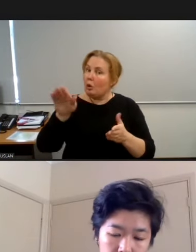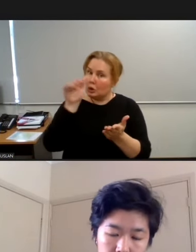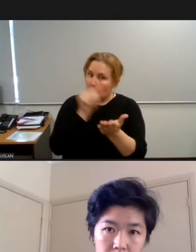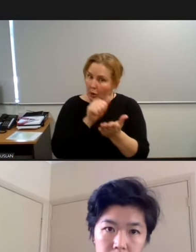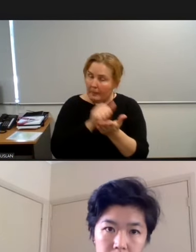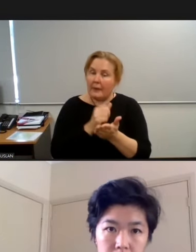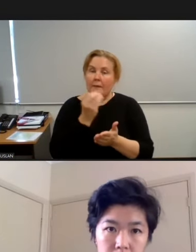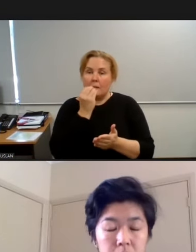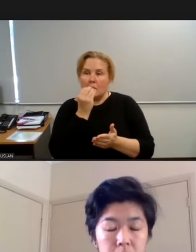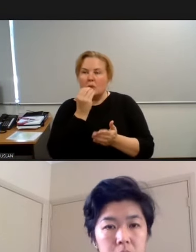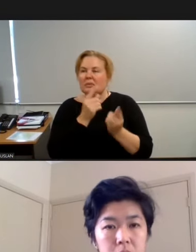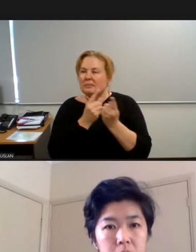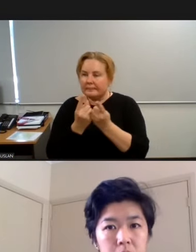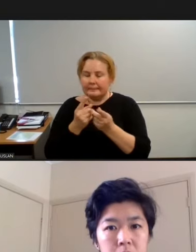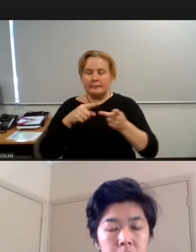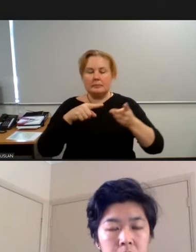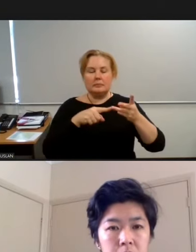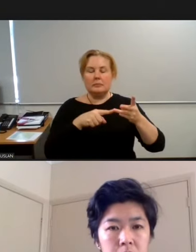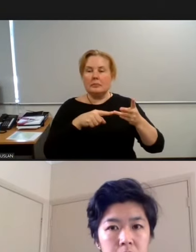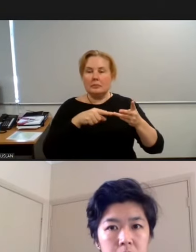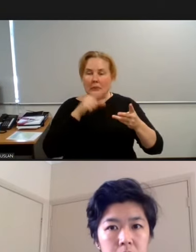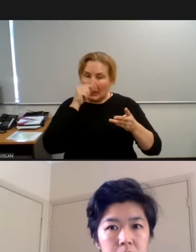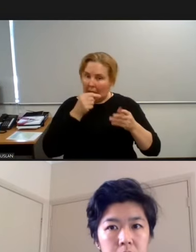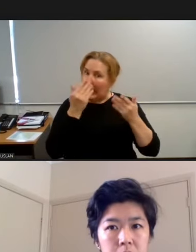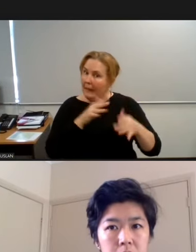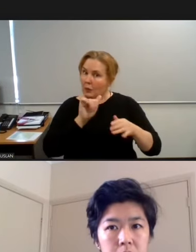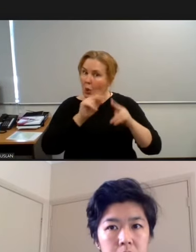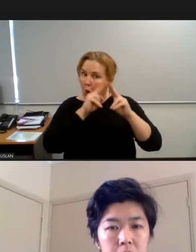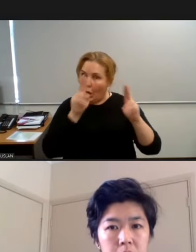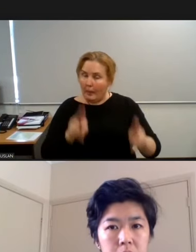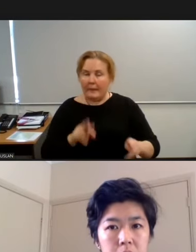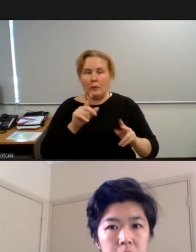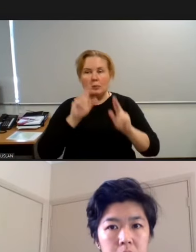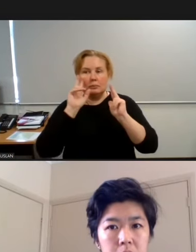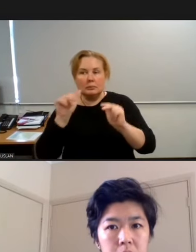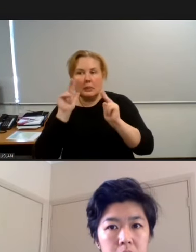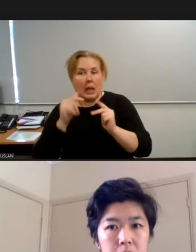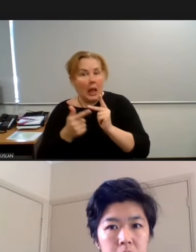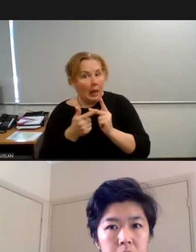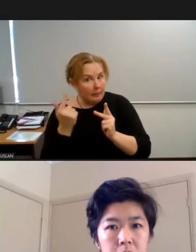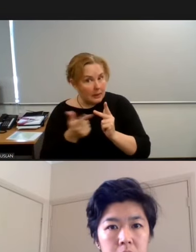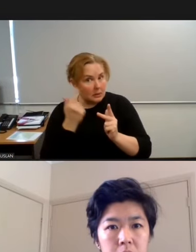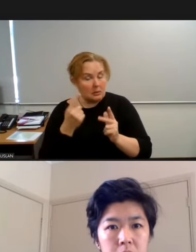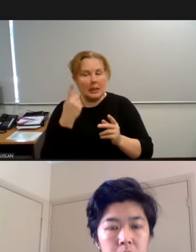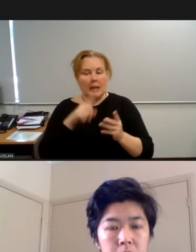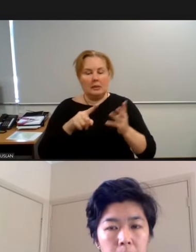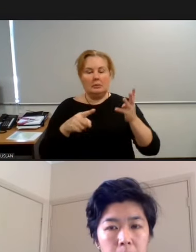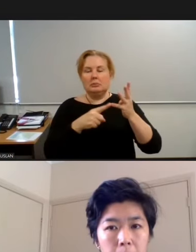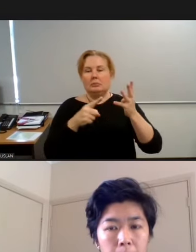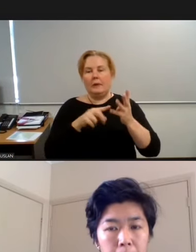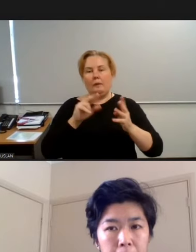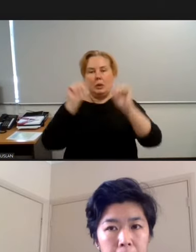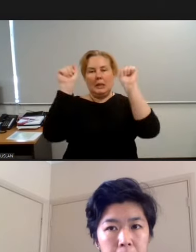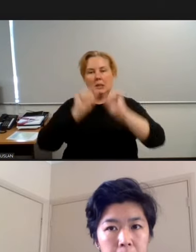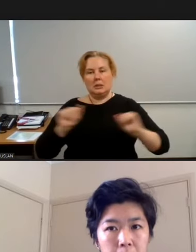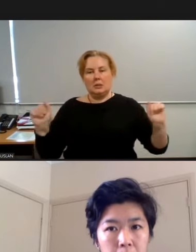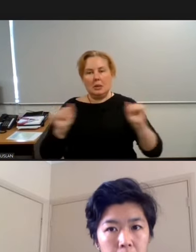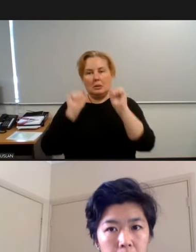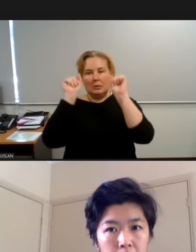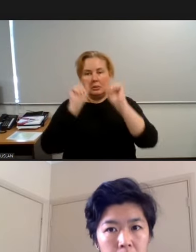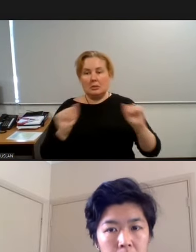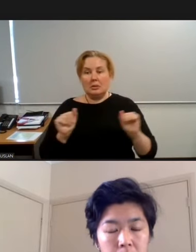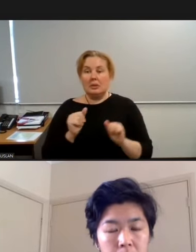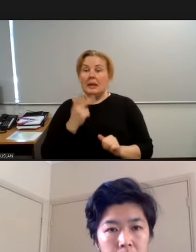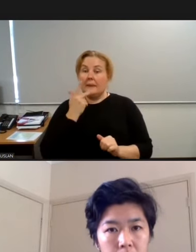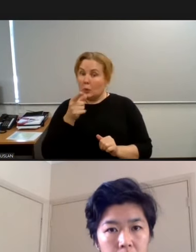for care and caregiving, and exercise. And if you can work from home, you